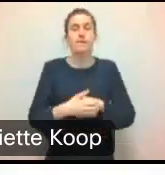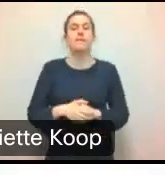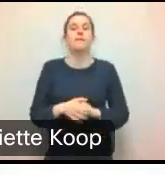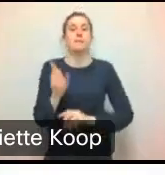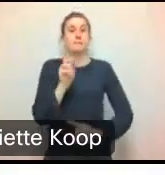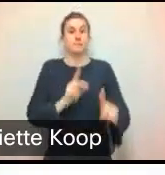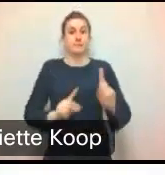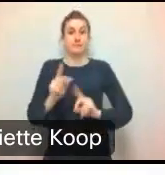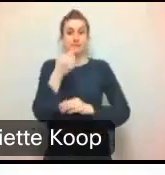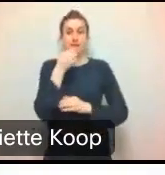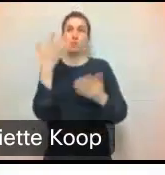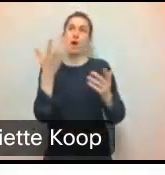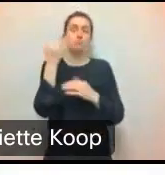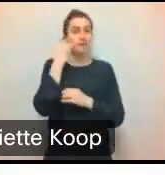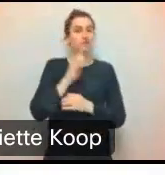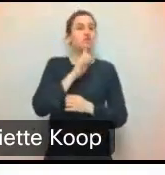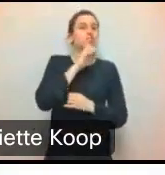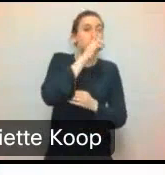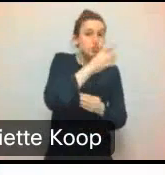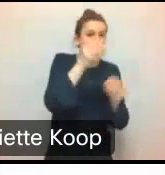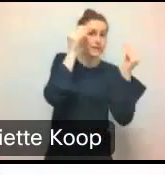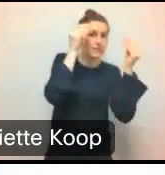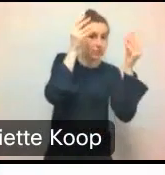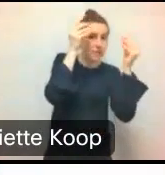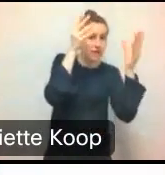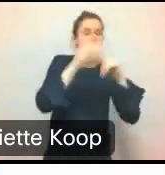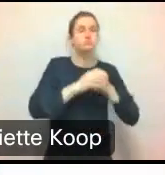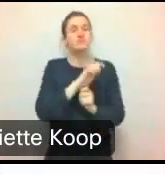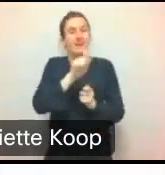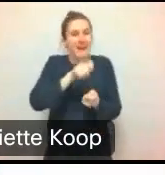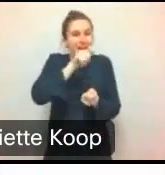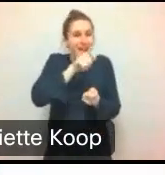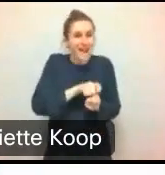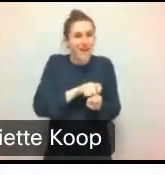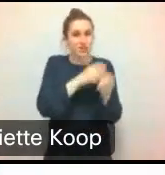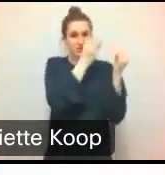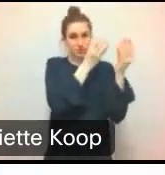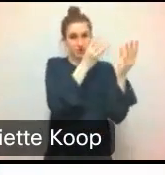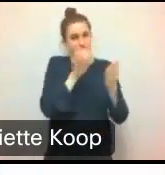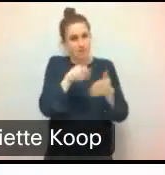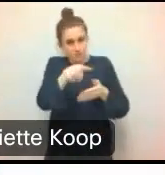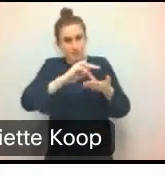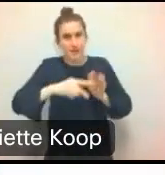about, well, when you find true information, when you find accurate information, but it can also mean